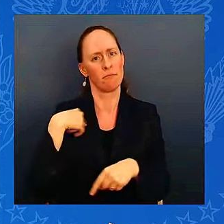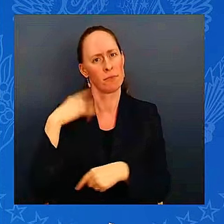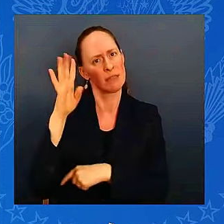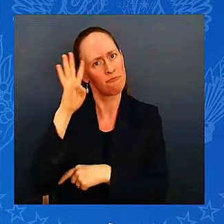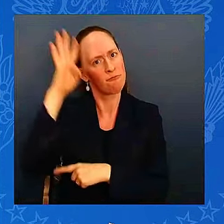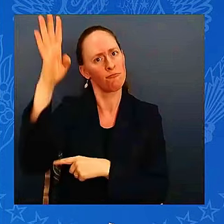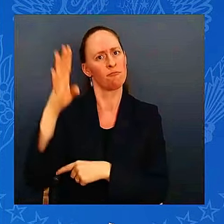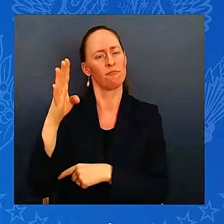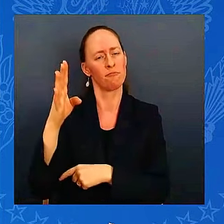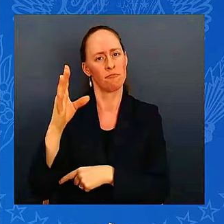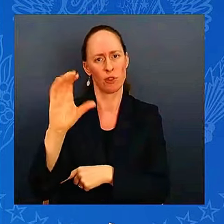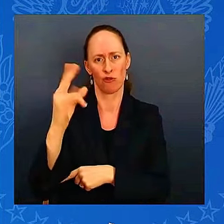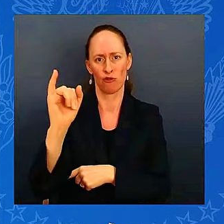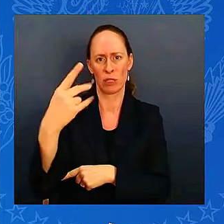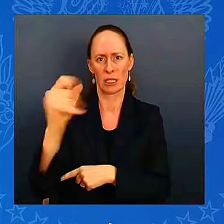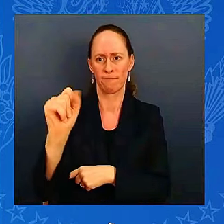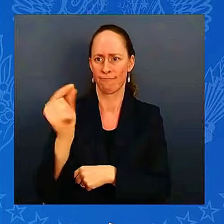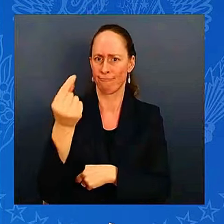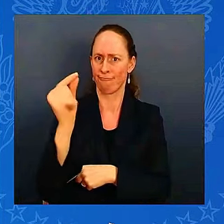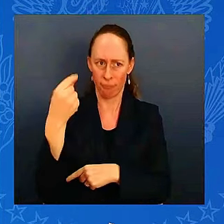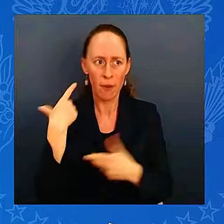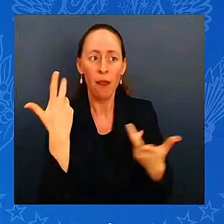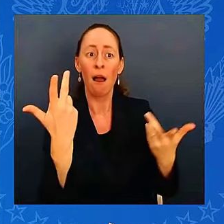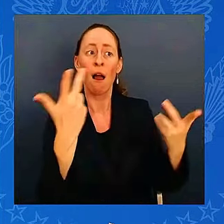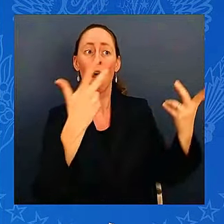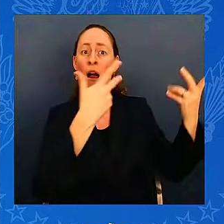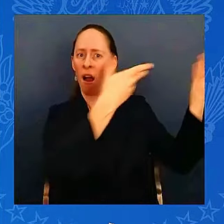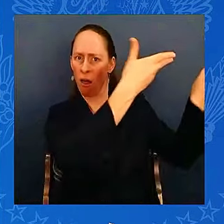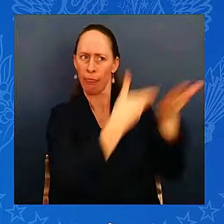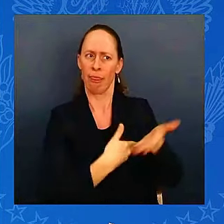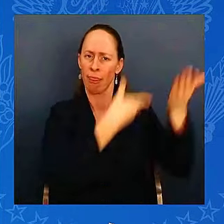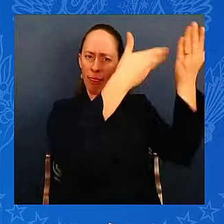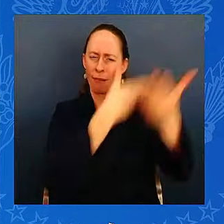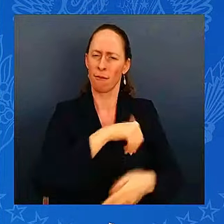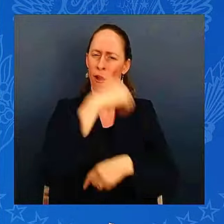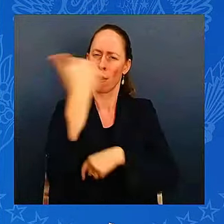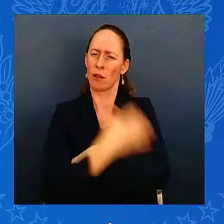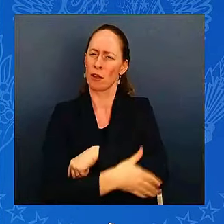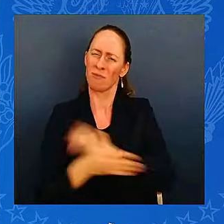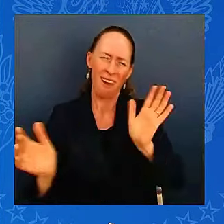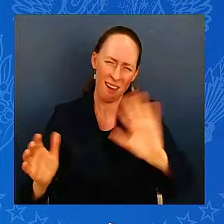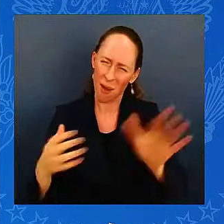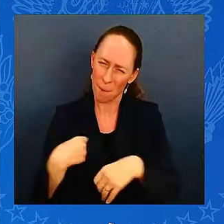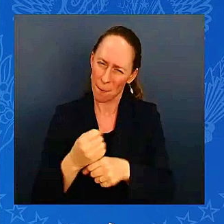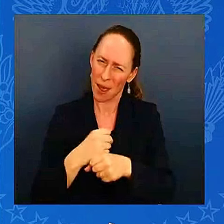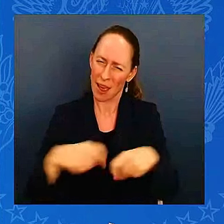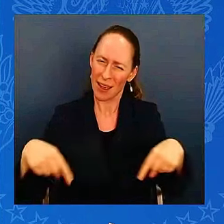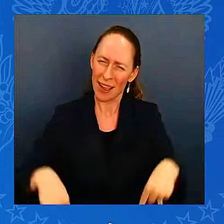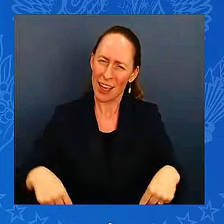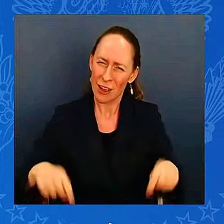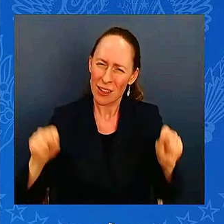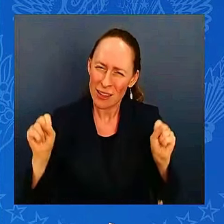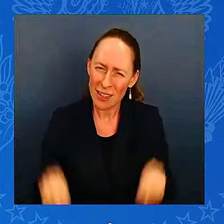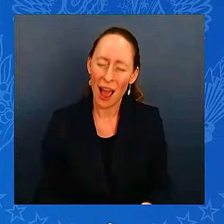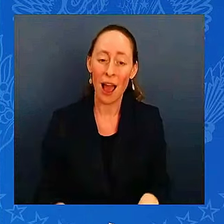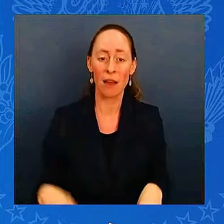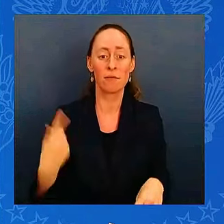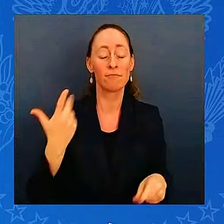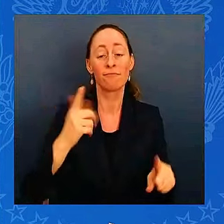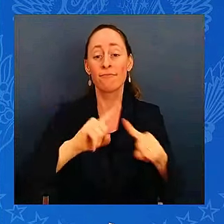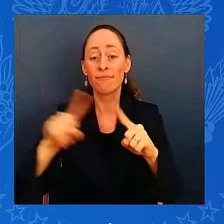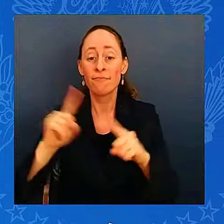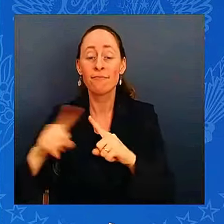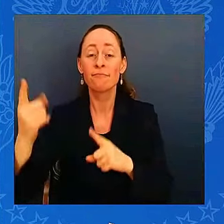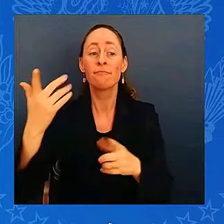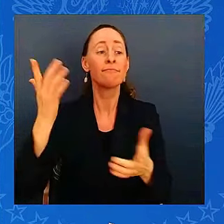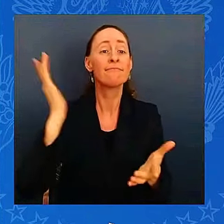communities, opening shuttered factories in zip codes too often left behind. I might point out I was criticized very much for